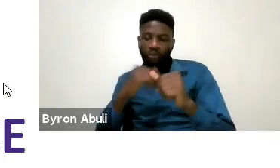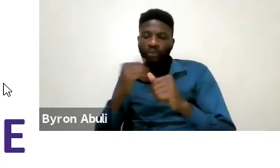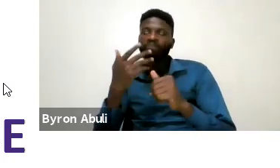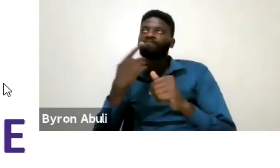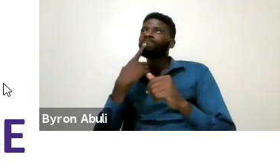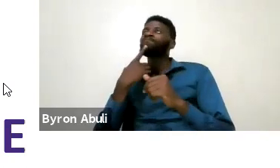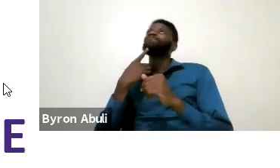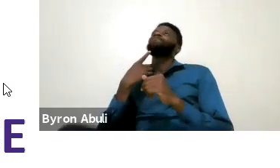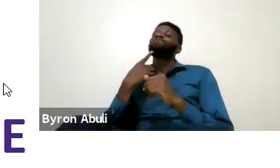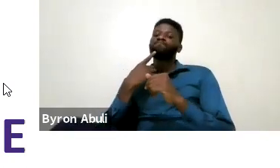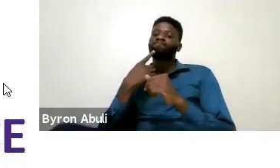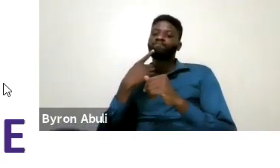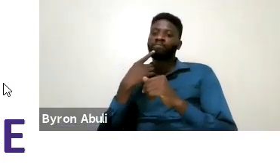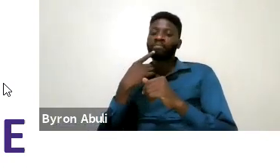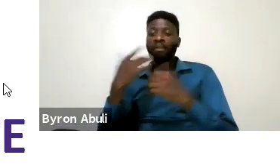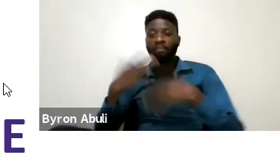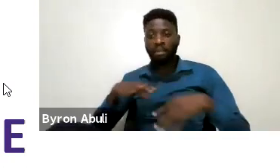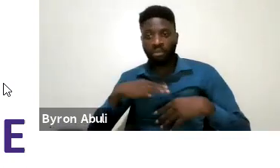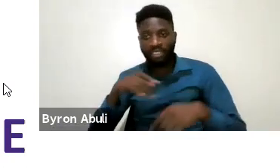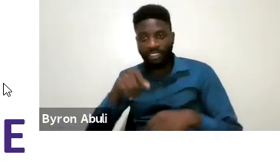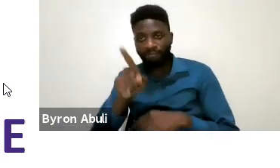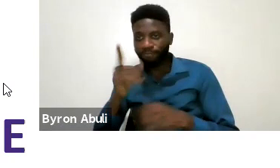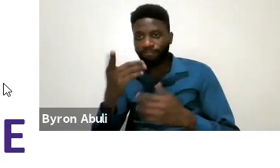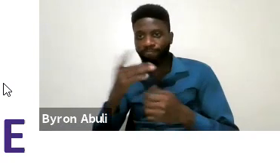being people who are prejudiced.